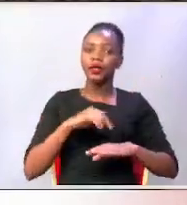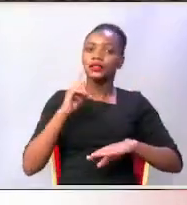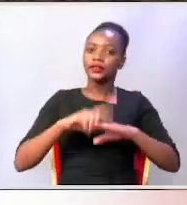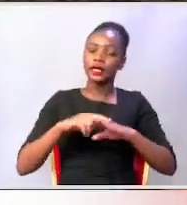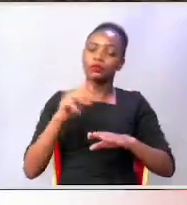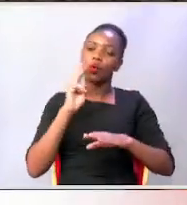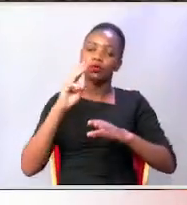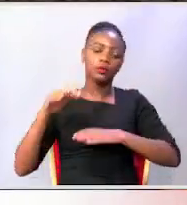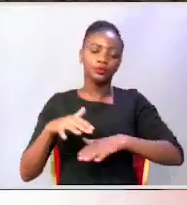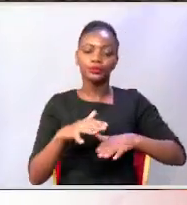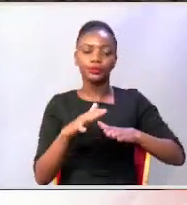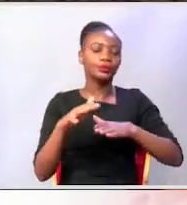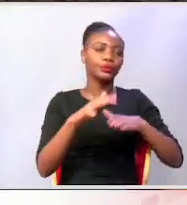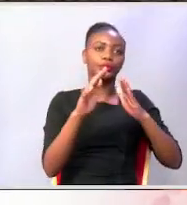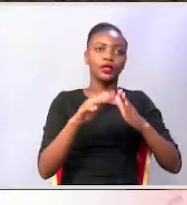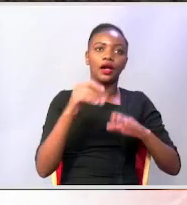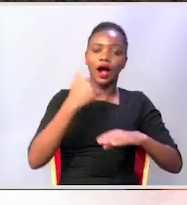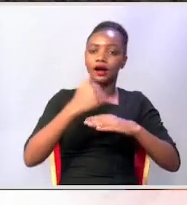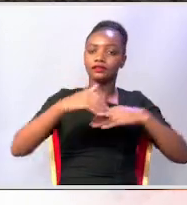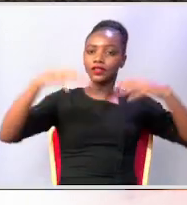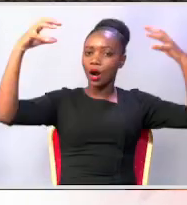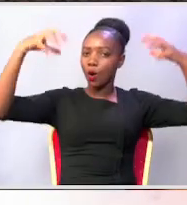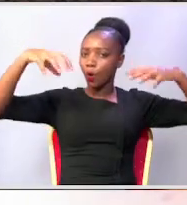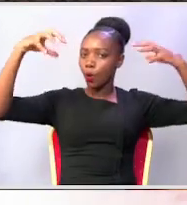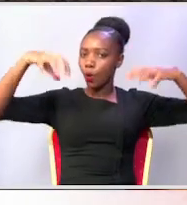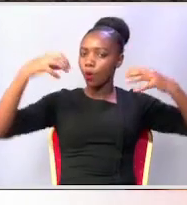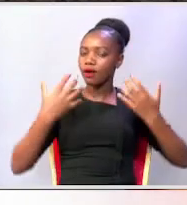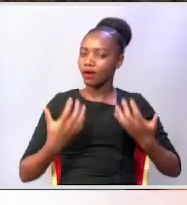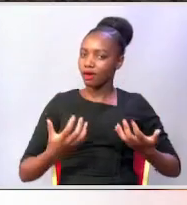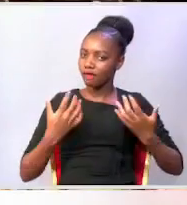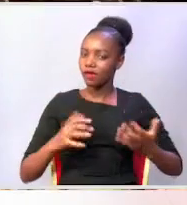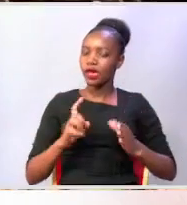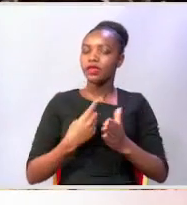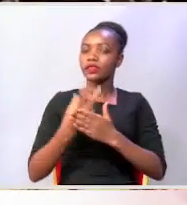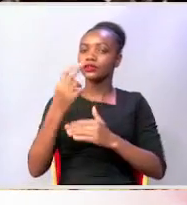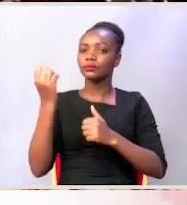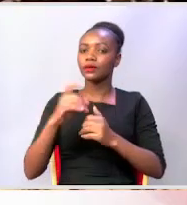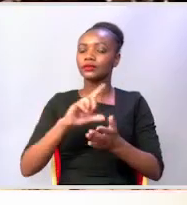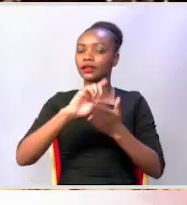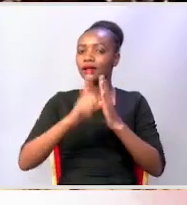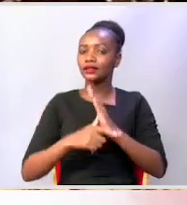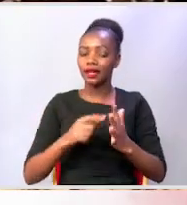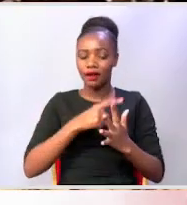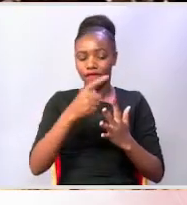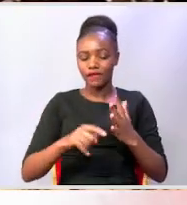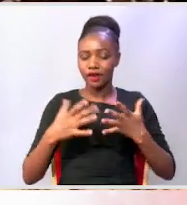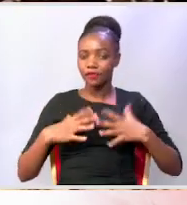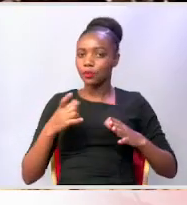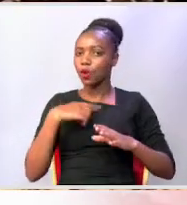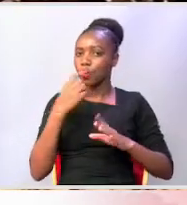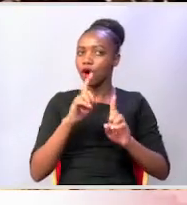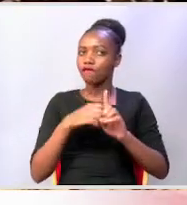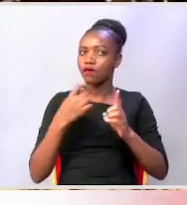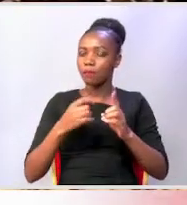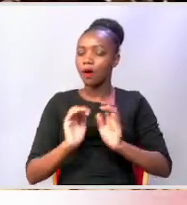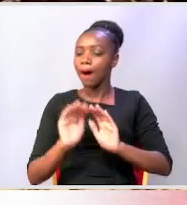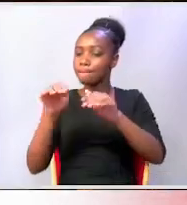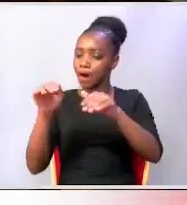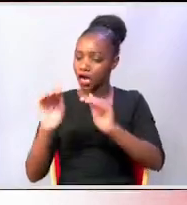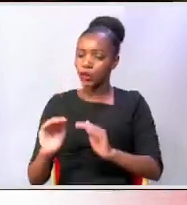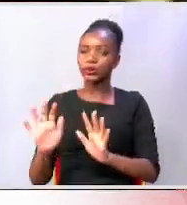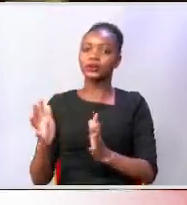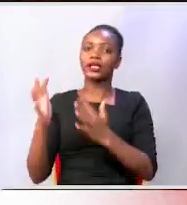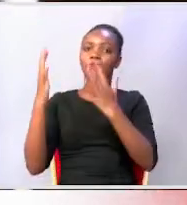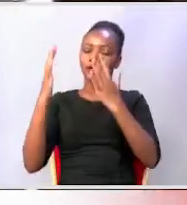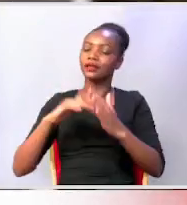washed downstream following heavy rains. 2 months later, after the incident, 5 people who were from attending a funeral